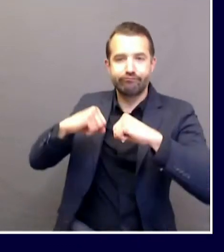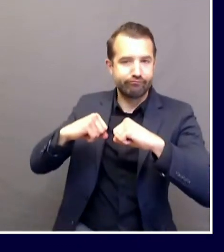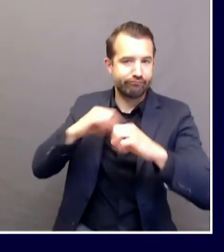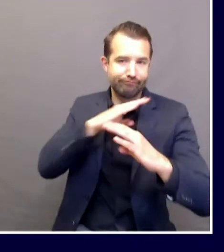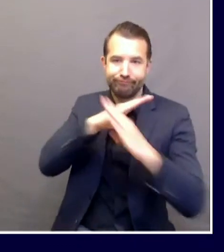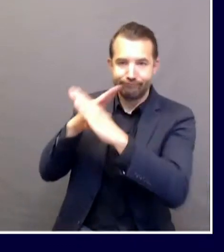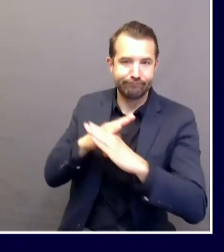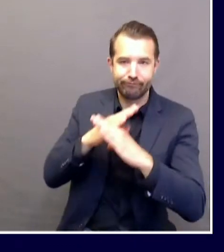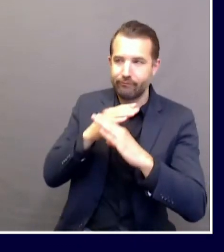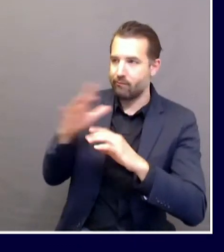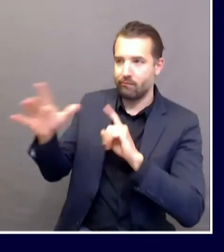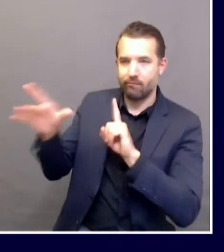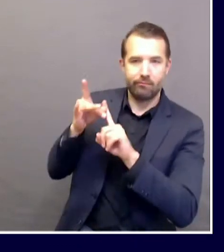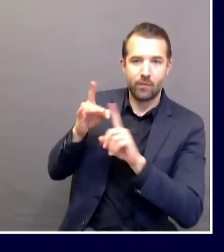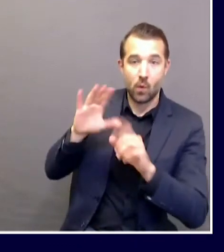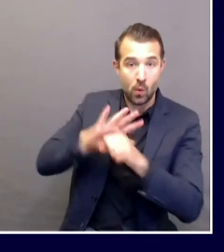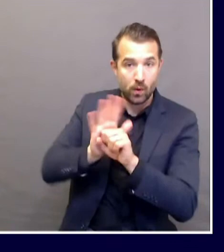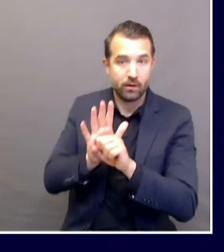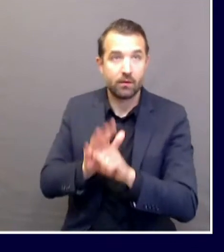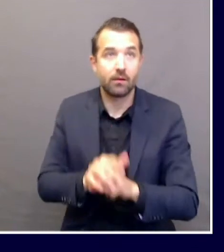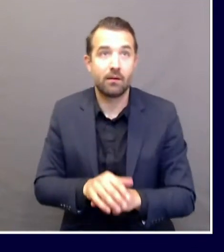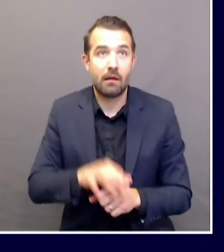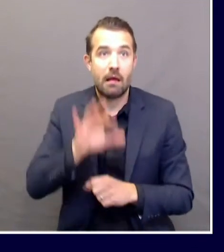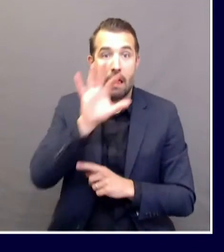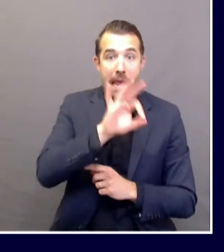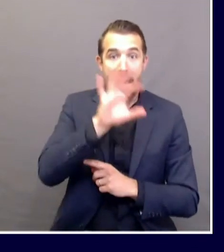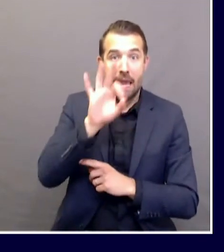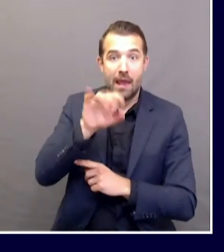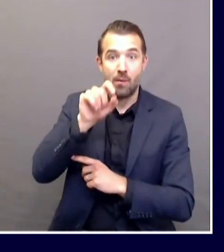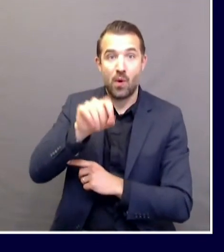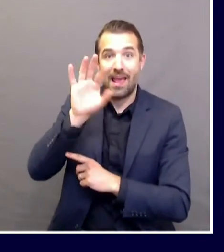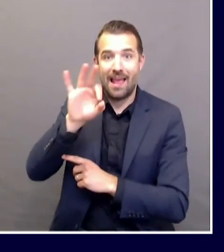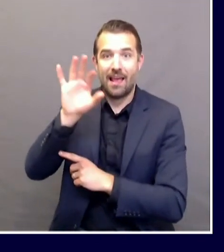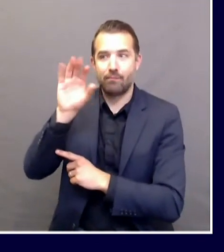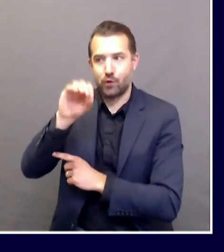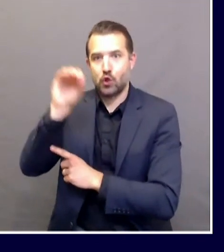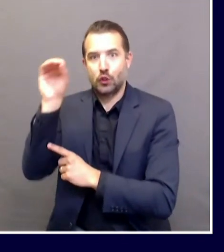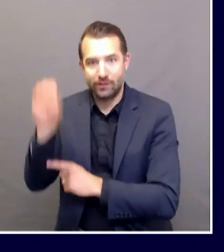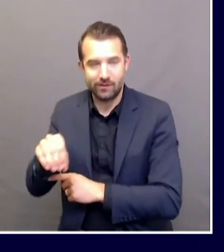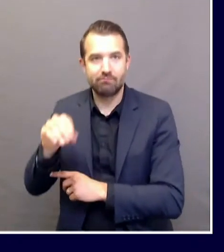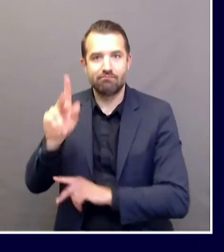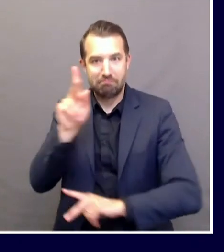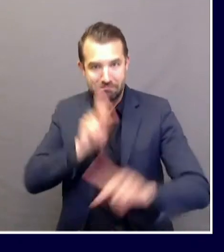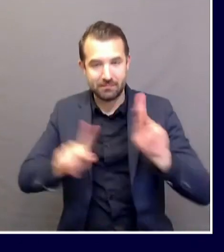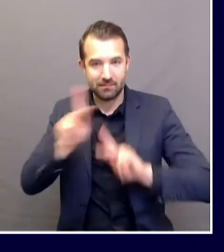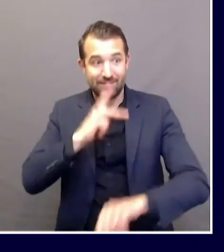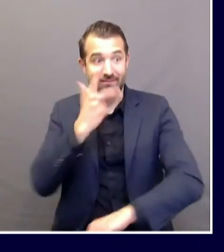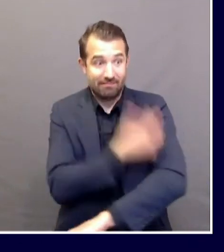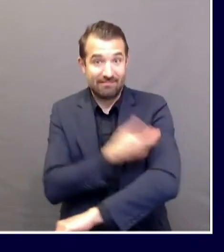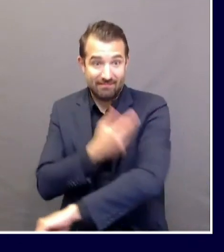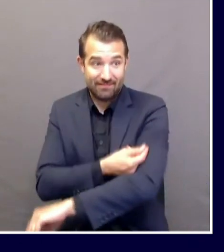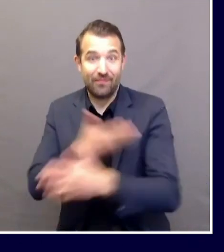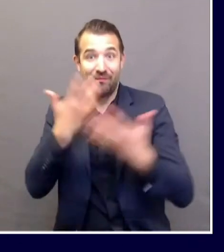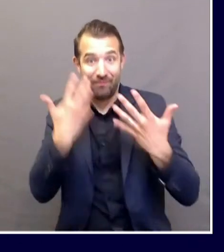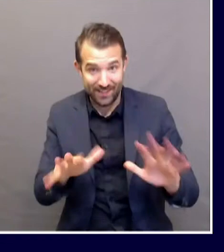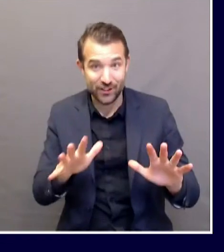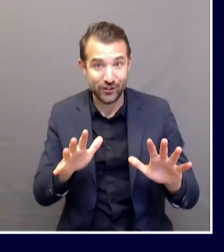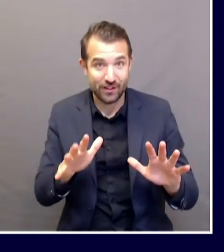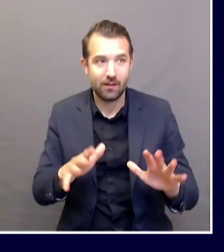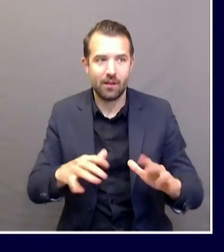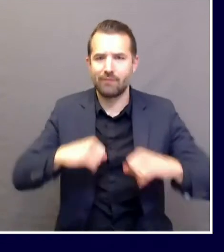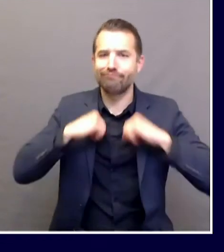One final note before I turn to some questions. It's been a while since we've talked about PPE and